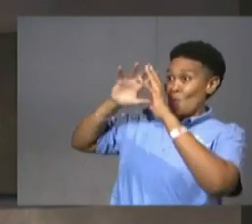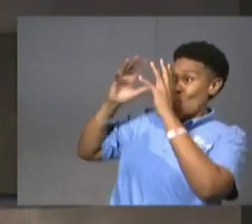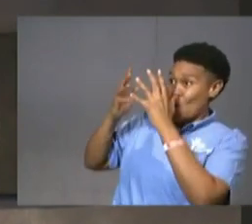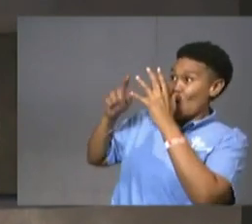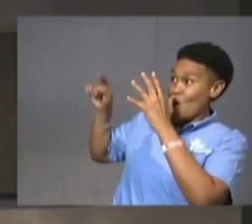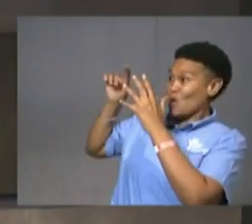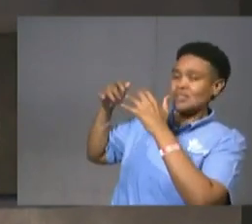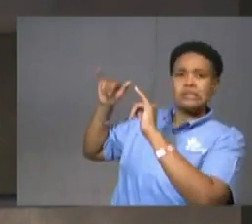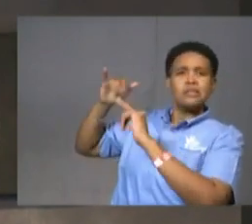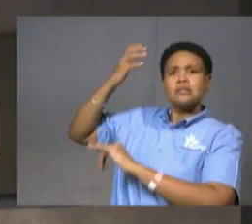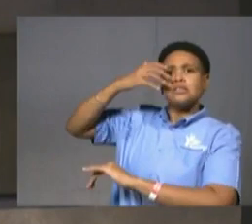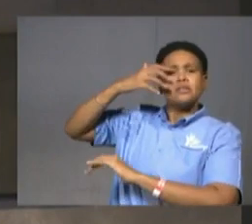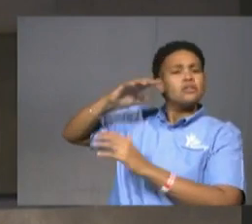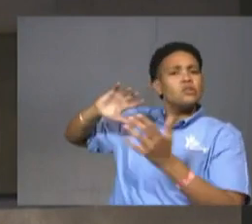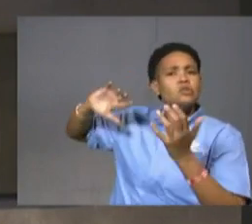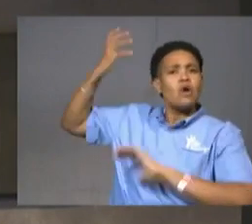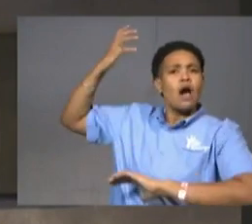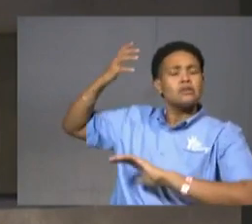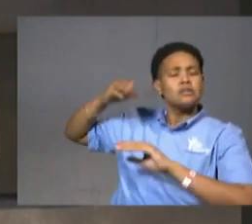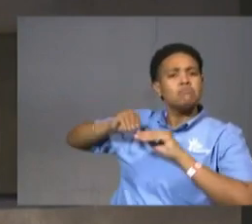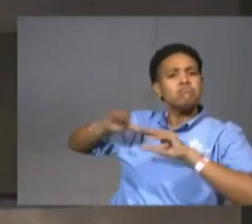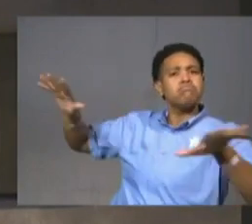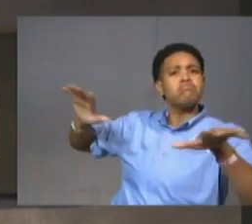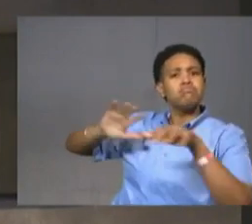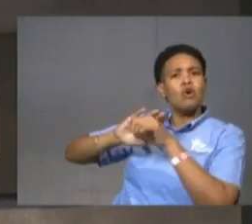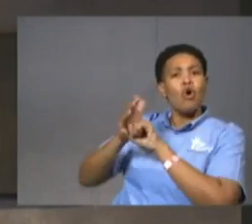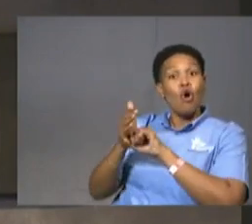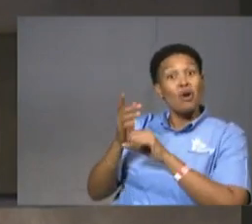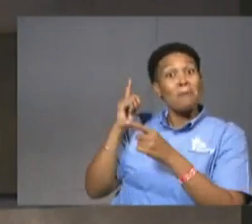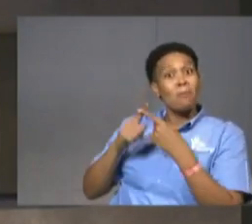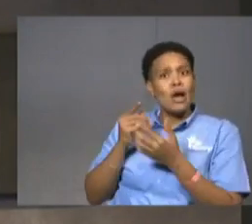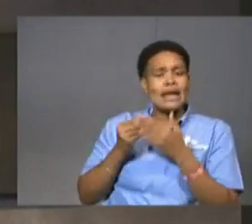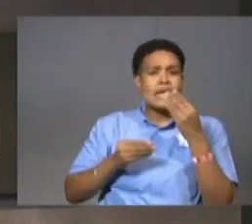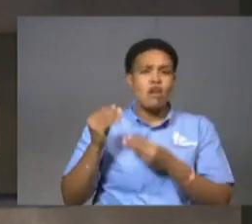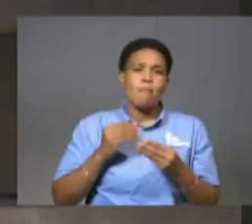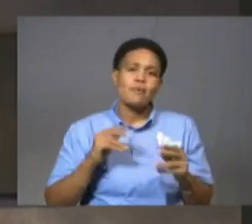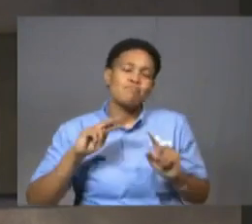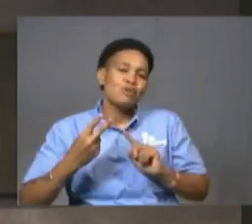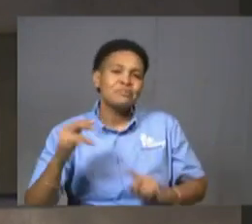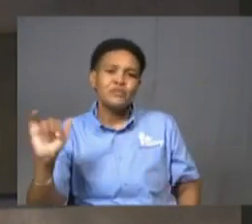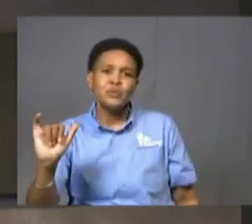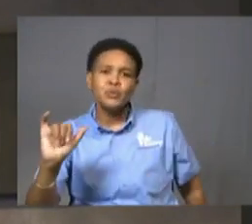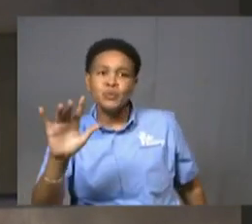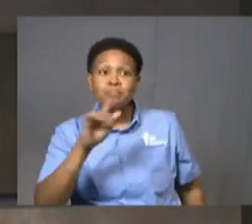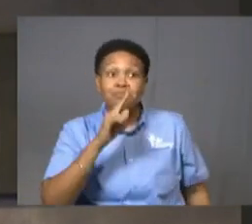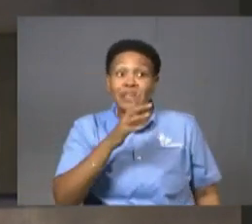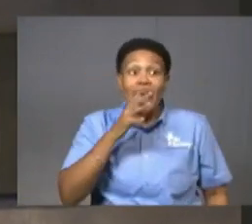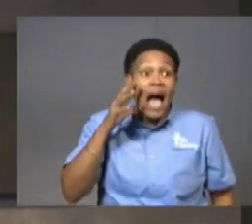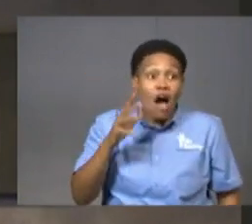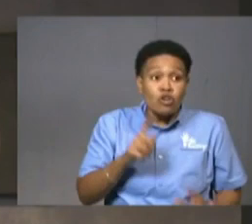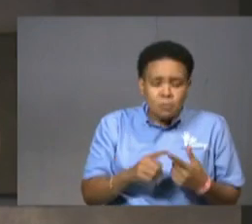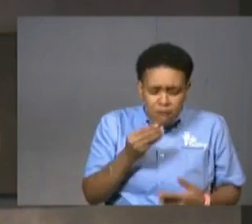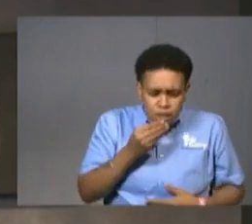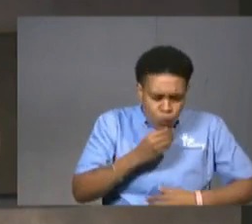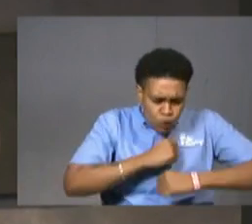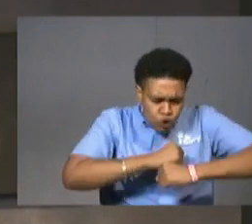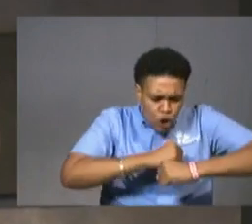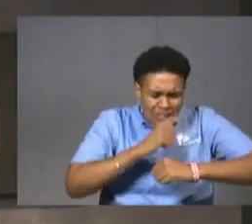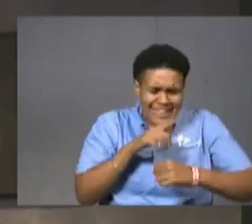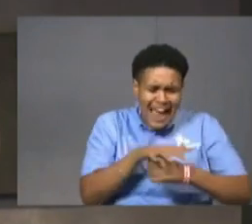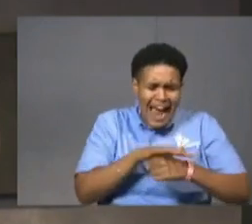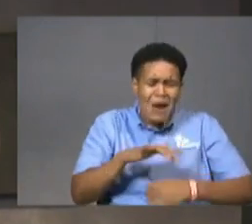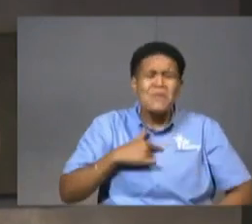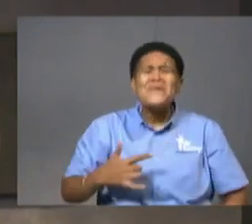still from a public health and economic point of view. Agriculture, food security is an area where we feel